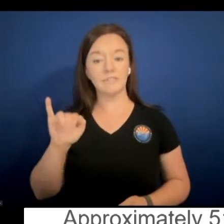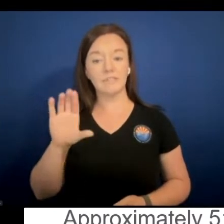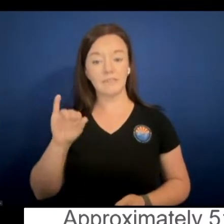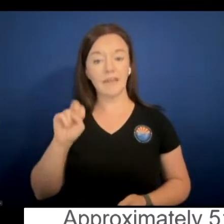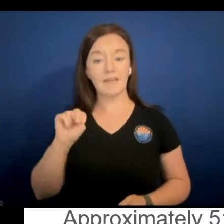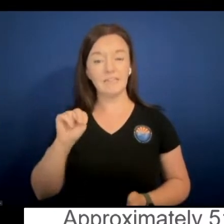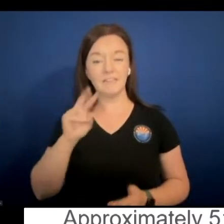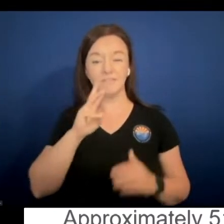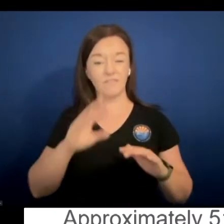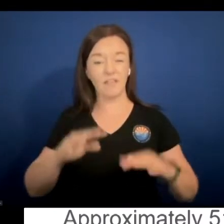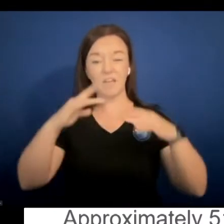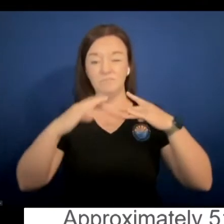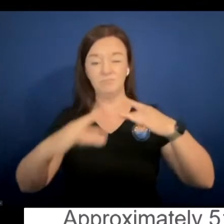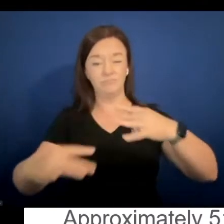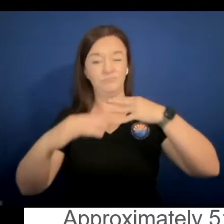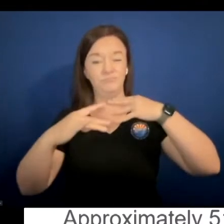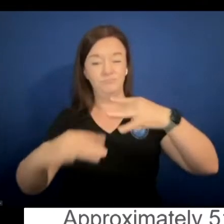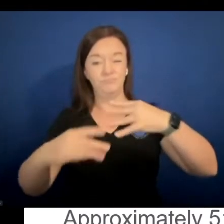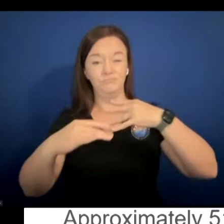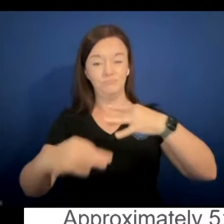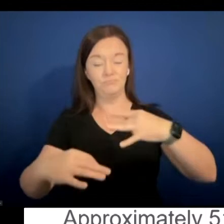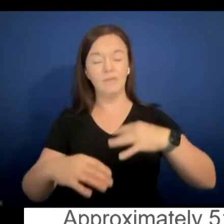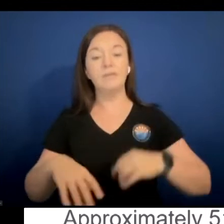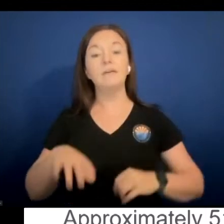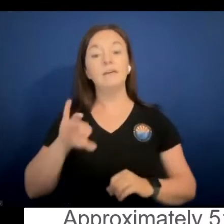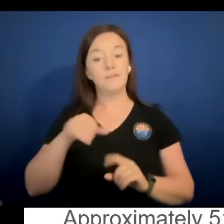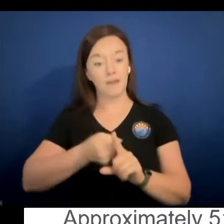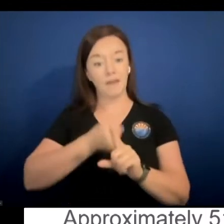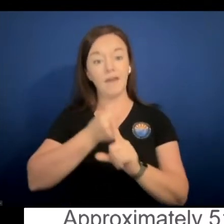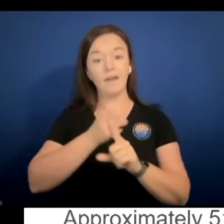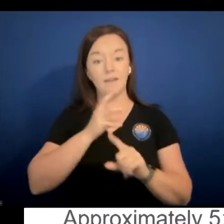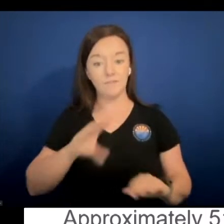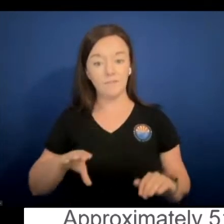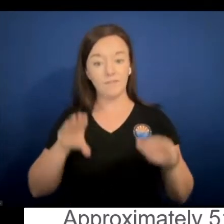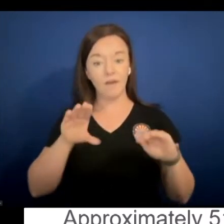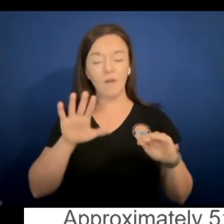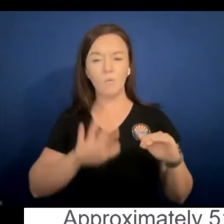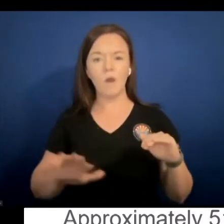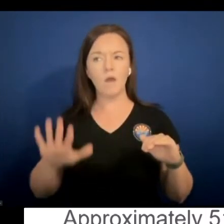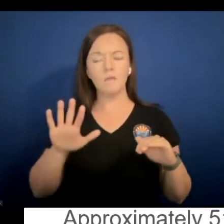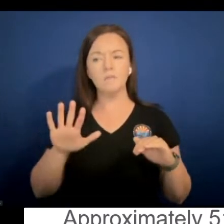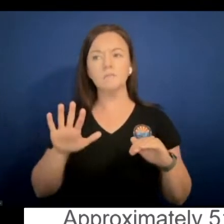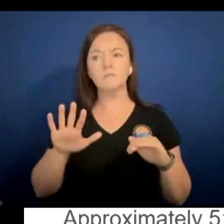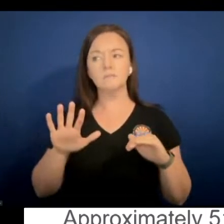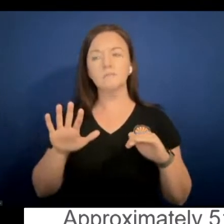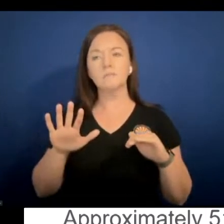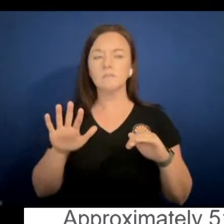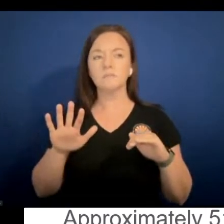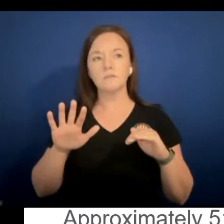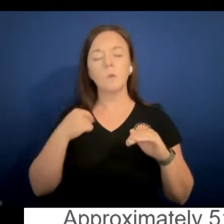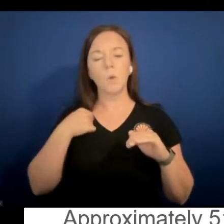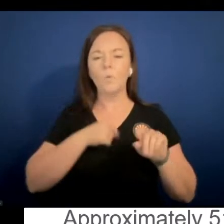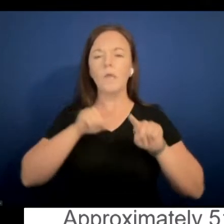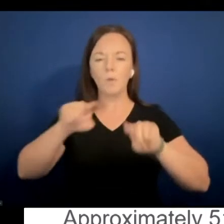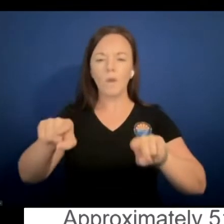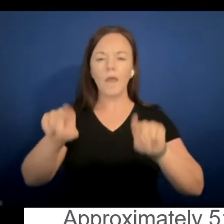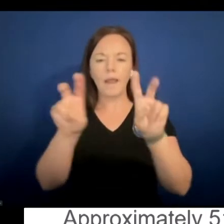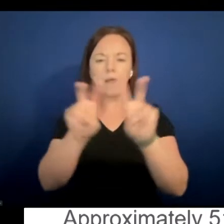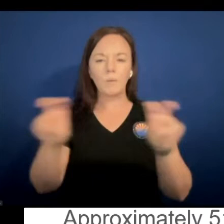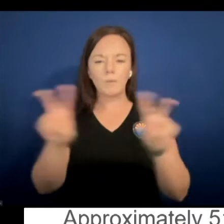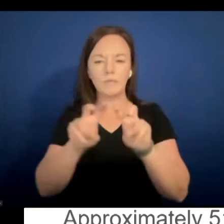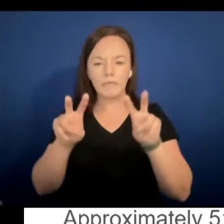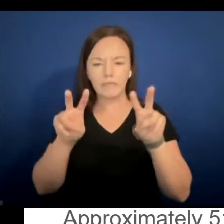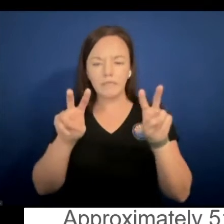flooding, that flood event was approximately post-event. We went and did a survey,